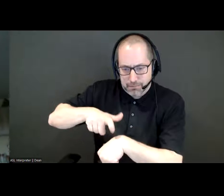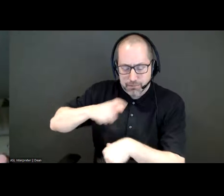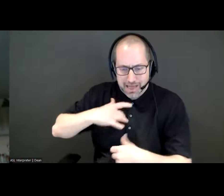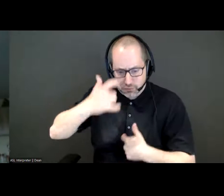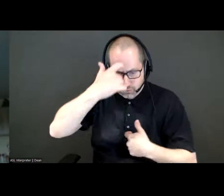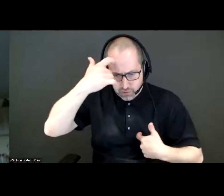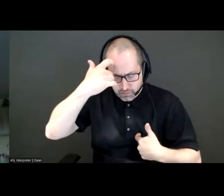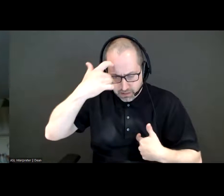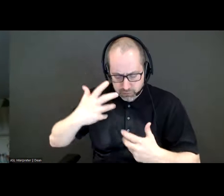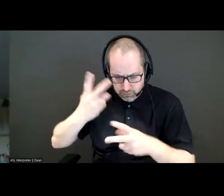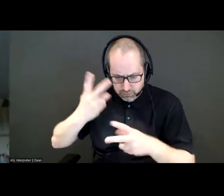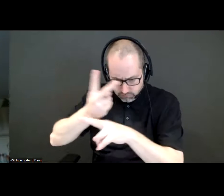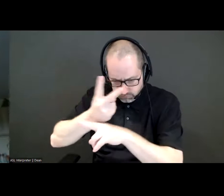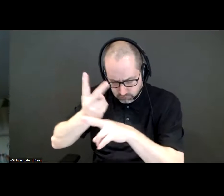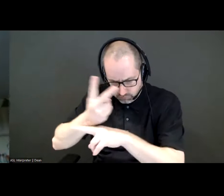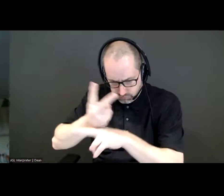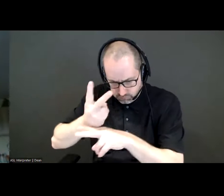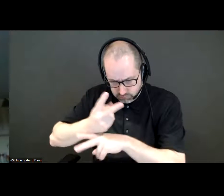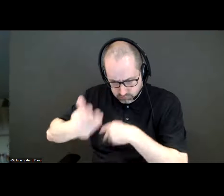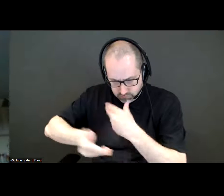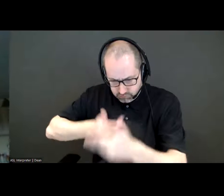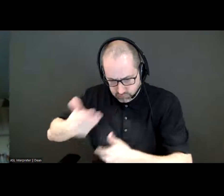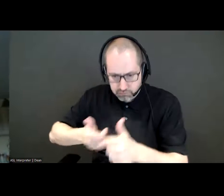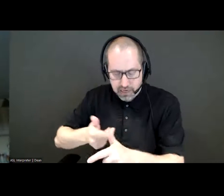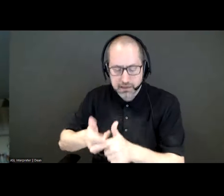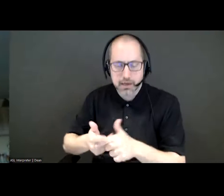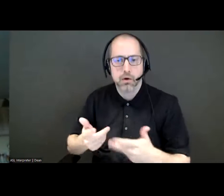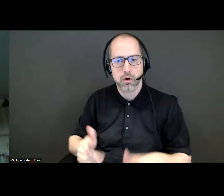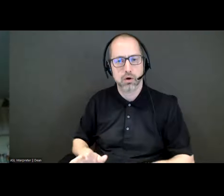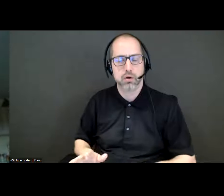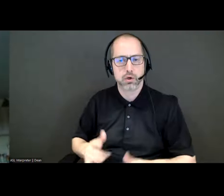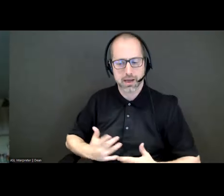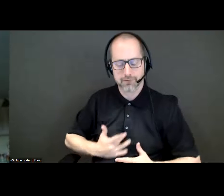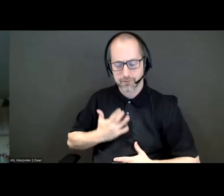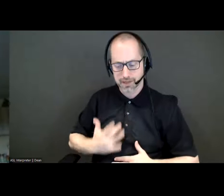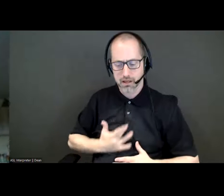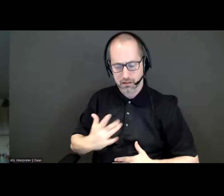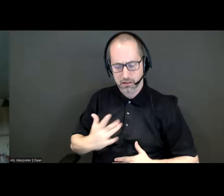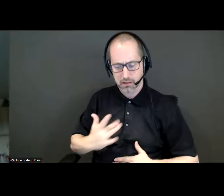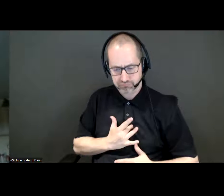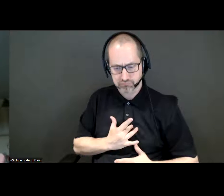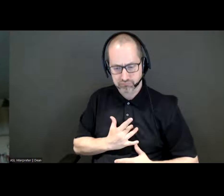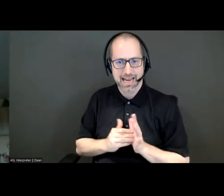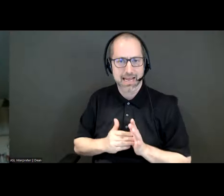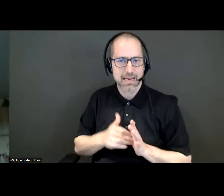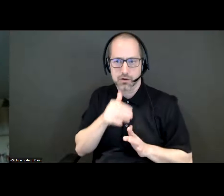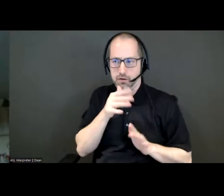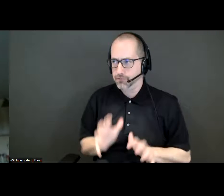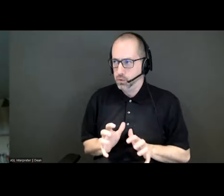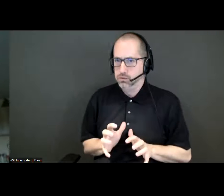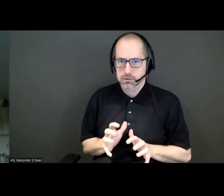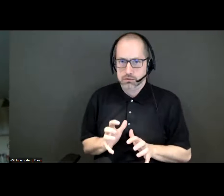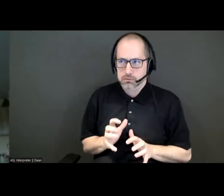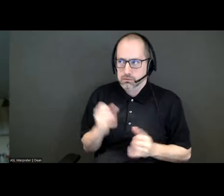you're free to feel again. You don't have to stay frozen, and then you can have your whole heart